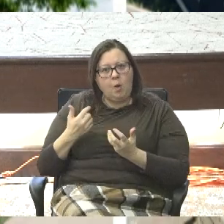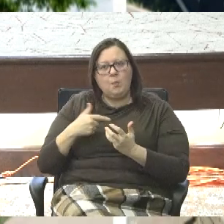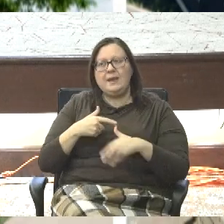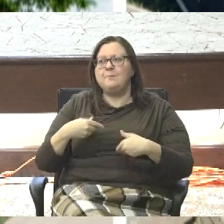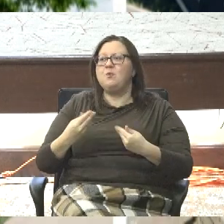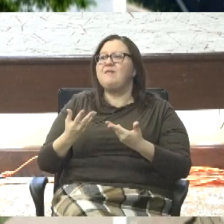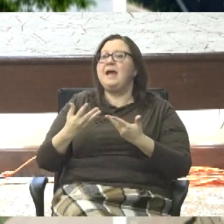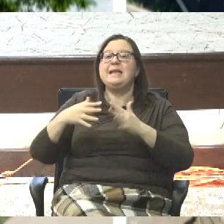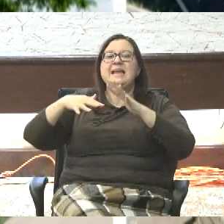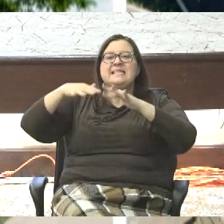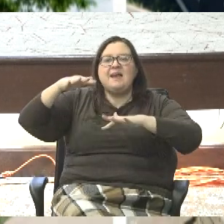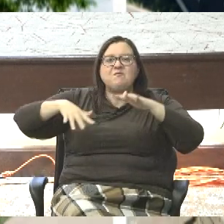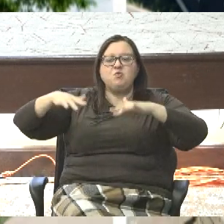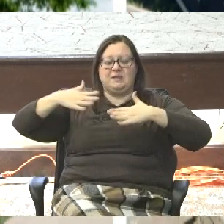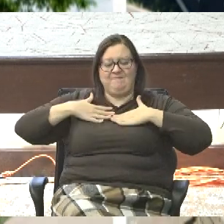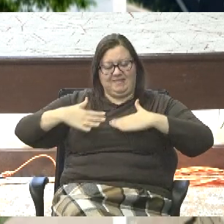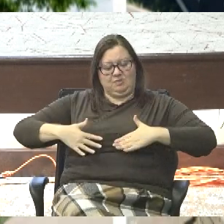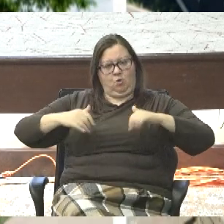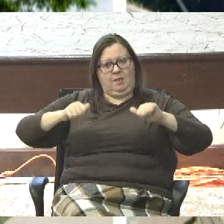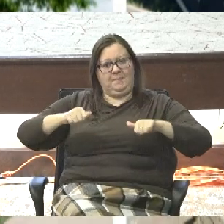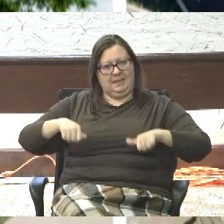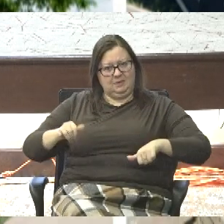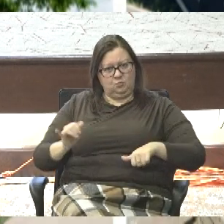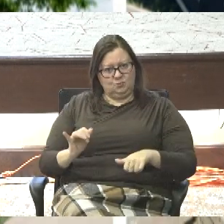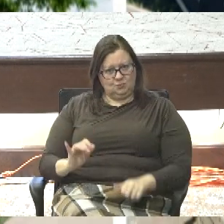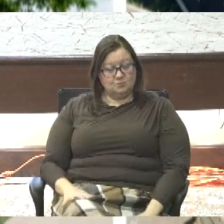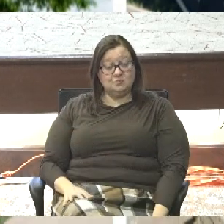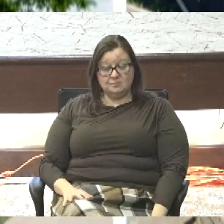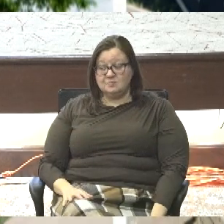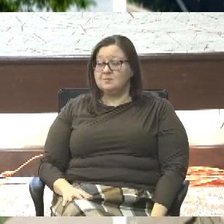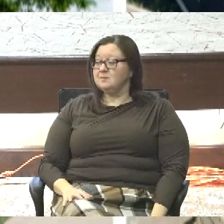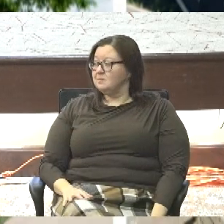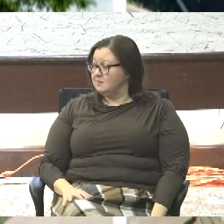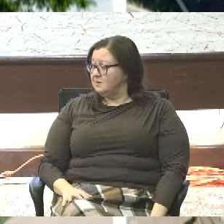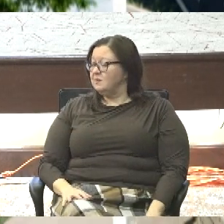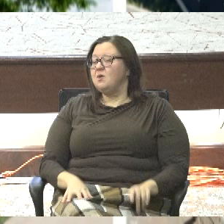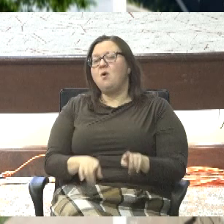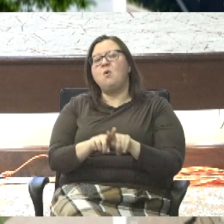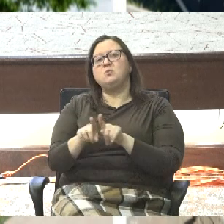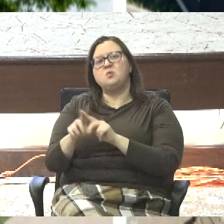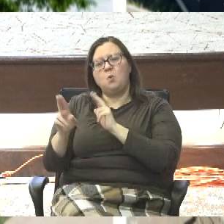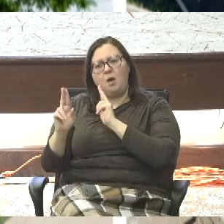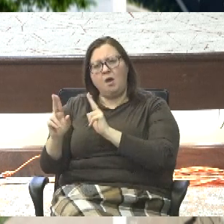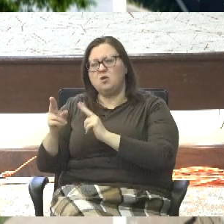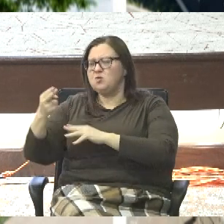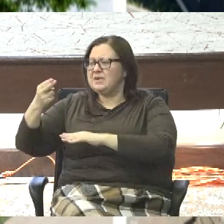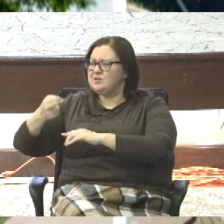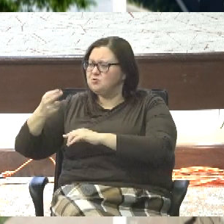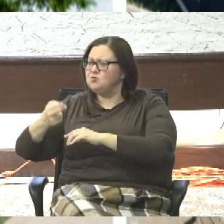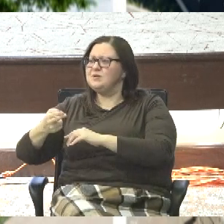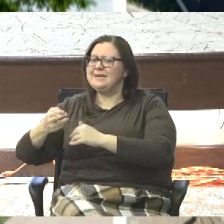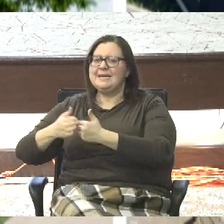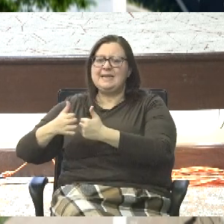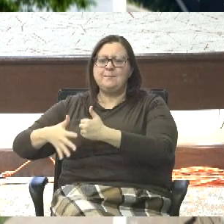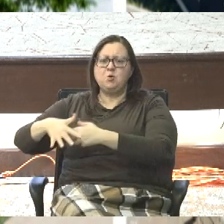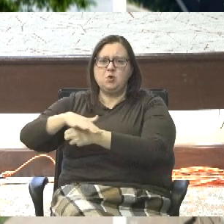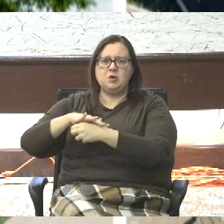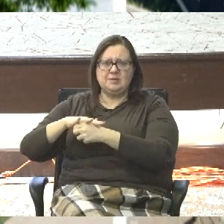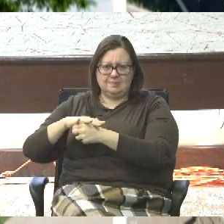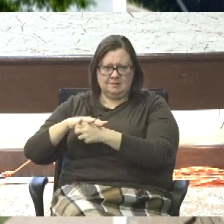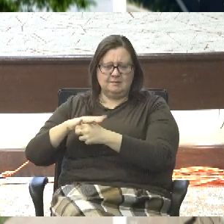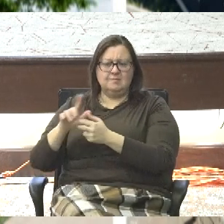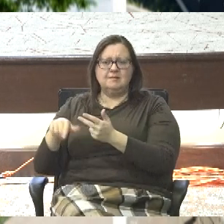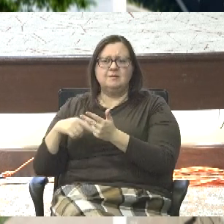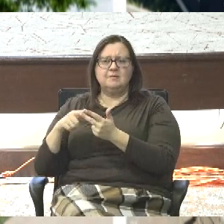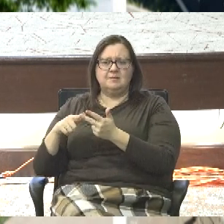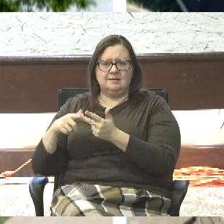to diverse physical abilities as well in this park, while also wanted to honor the history of the neighborhood and the